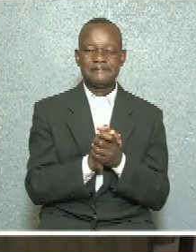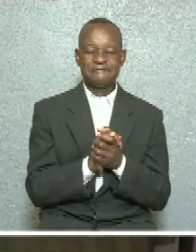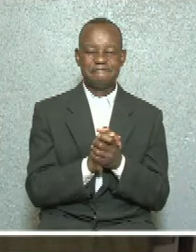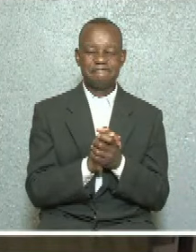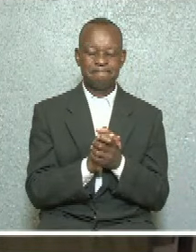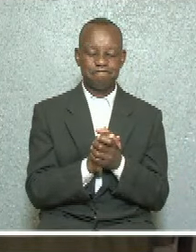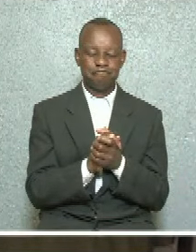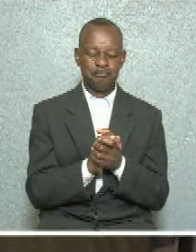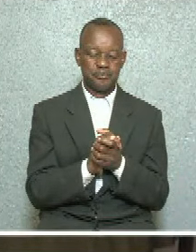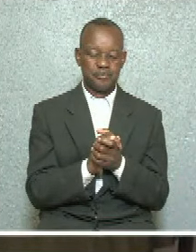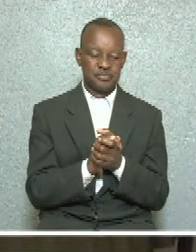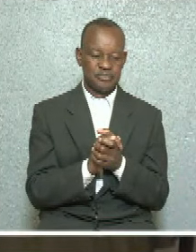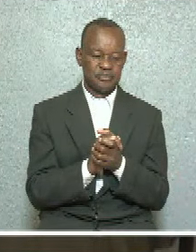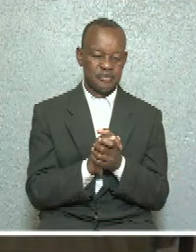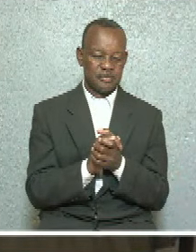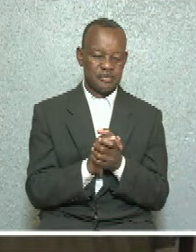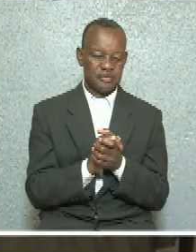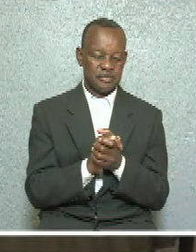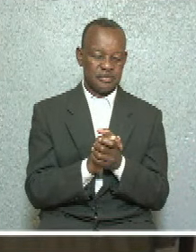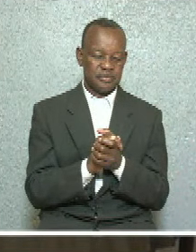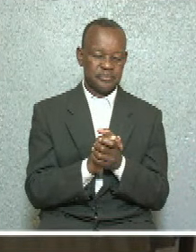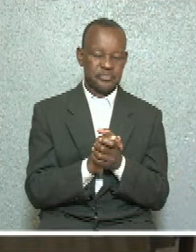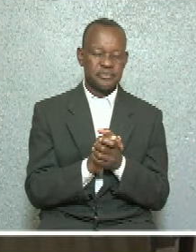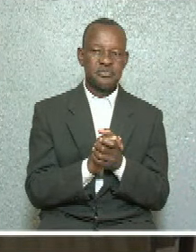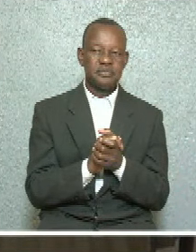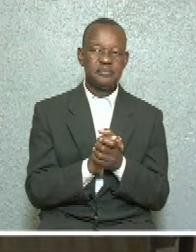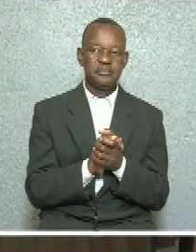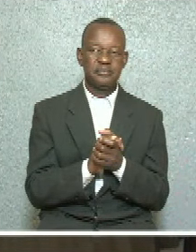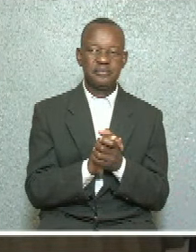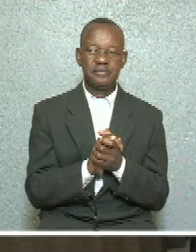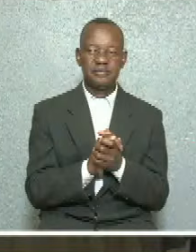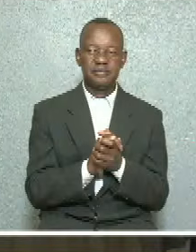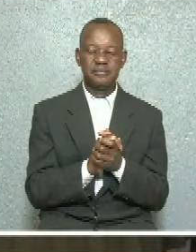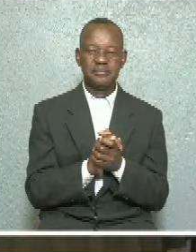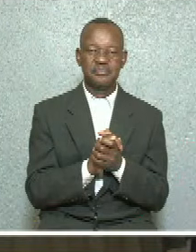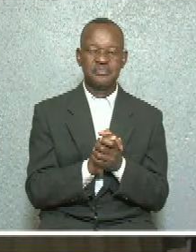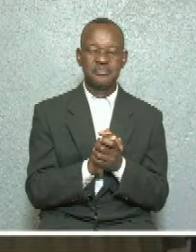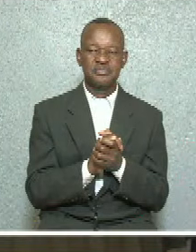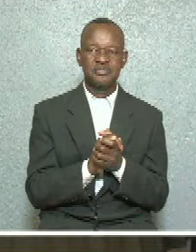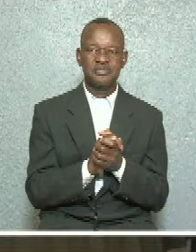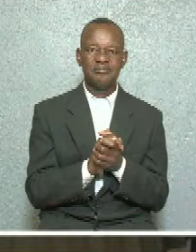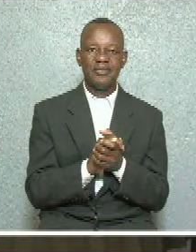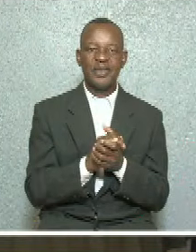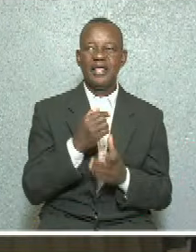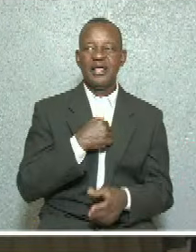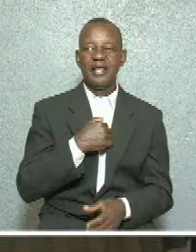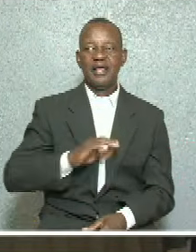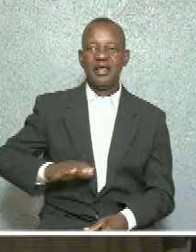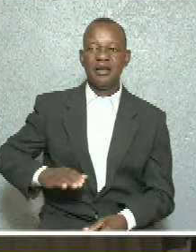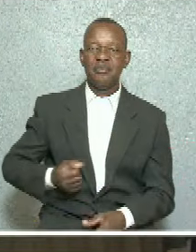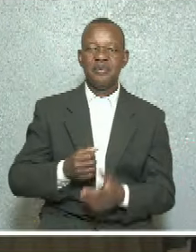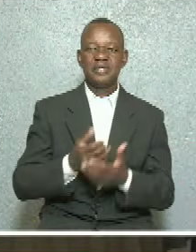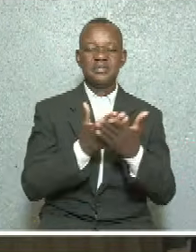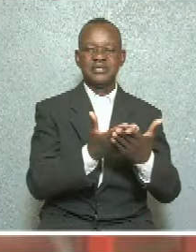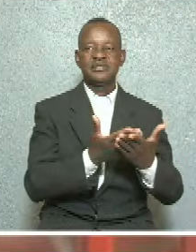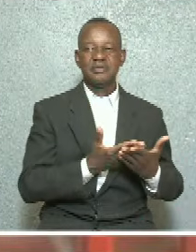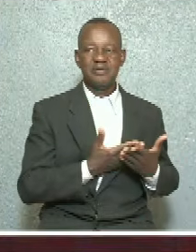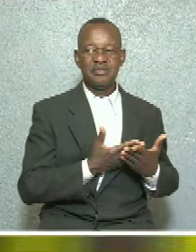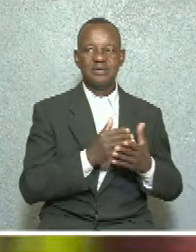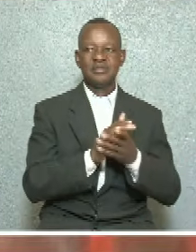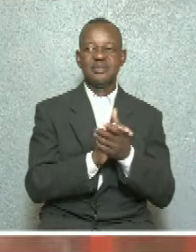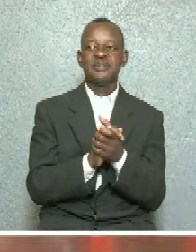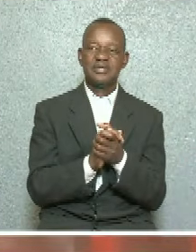On that note, thank you so much, Utara, for sharing that. I just want to now welcome Thomas. Thomas is one of our